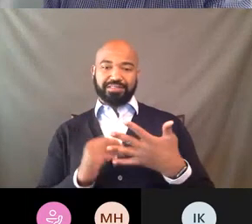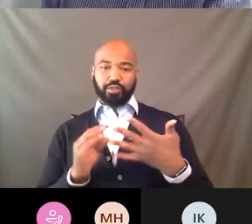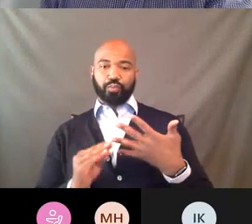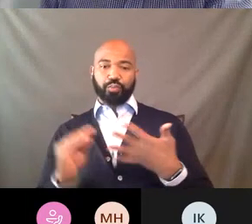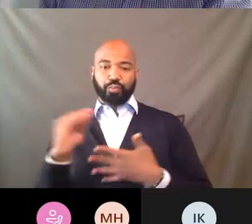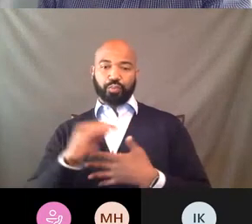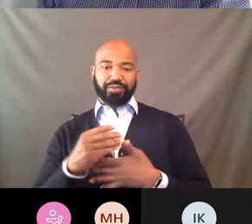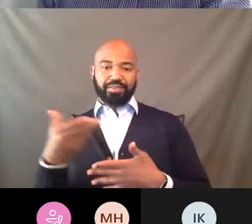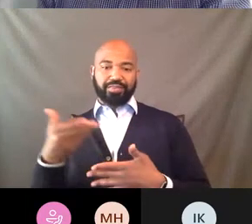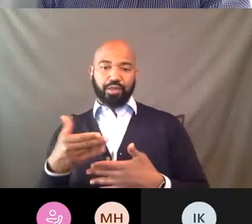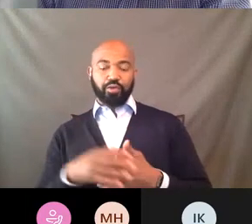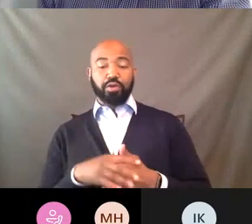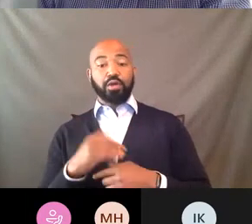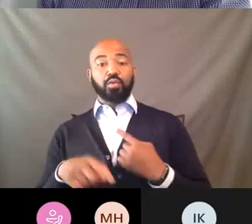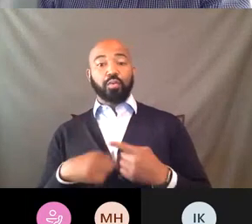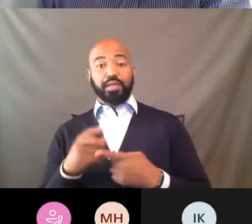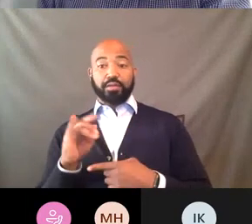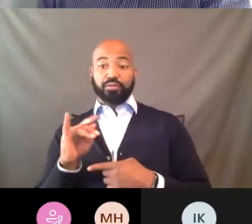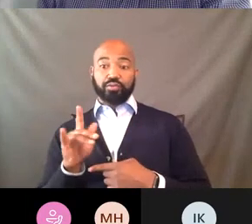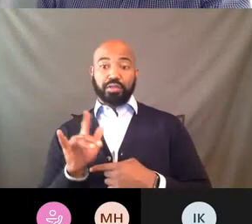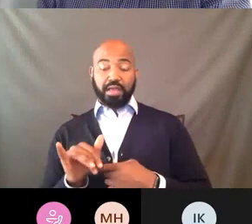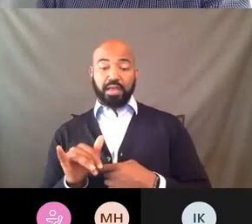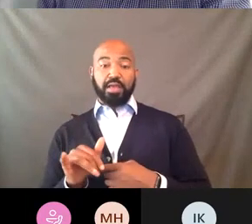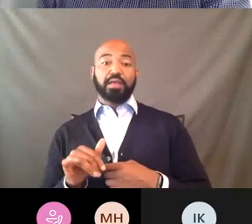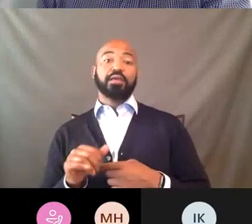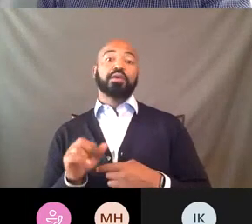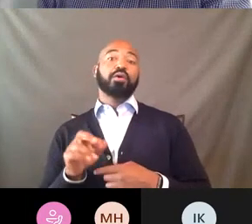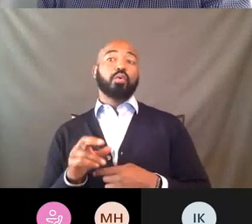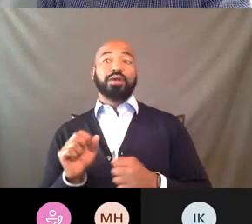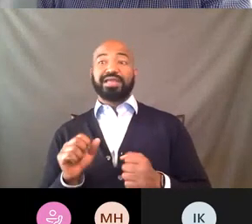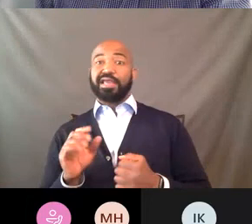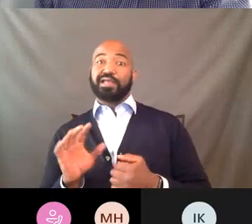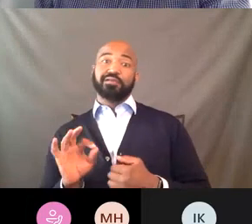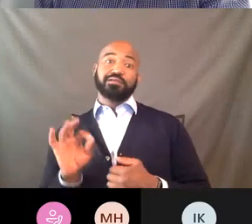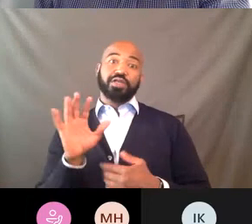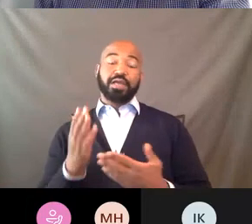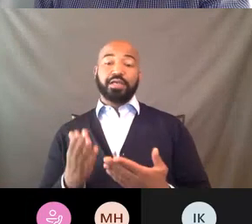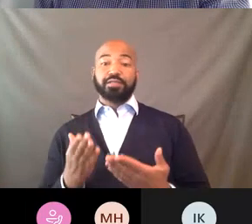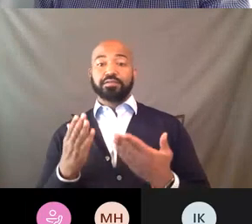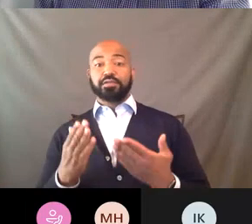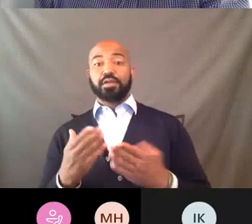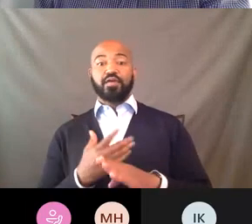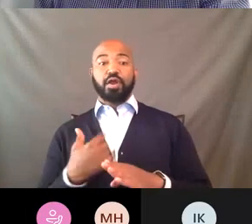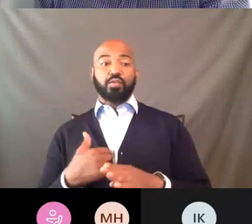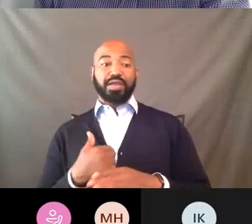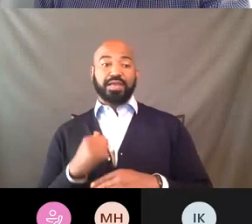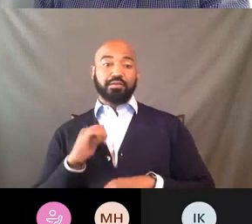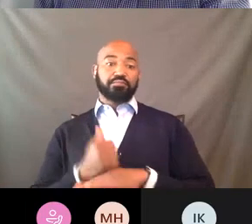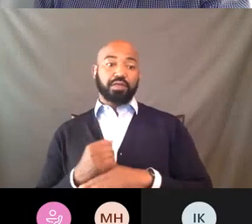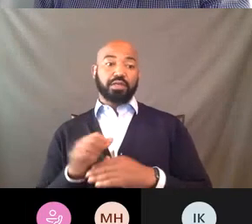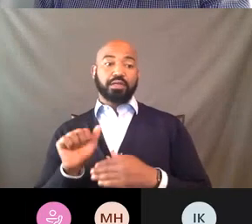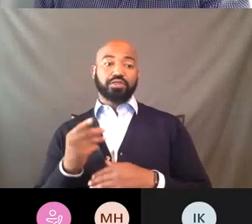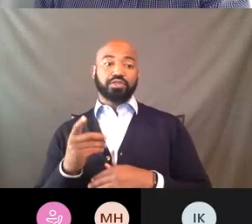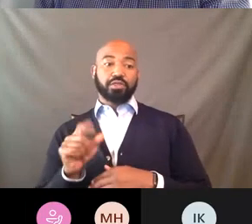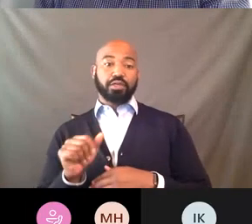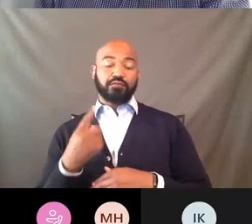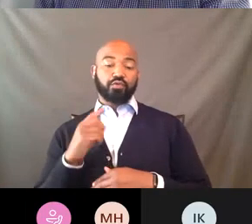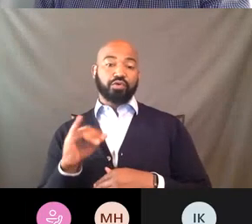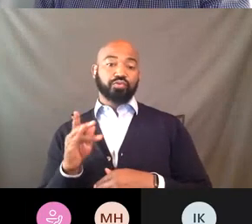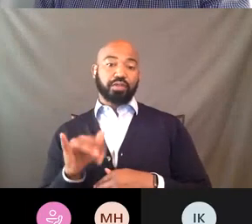when they come in July, or you can suggest to me before we build that agenda in July, maybe you want to invite someone